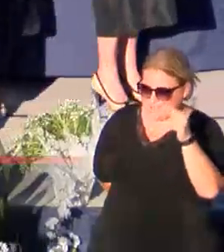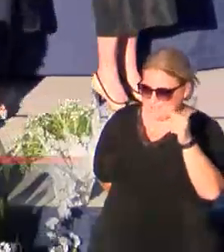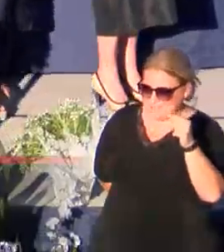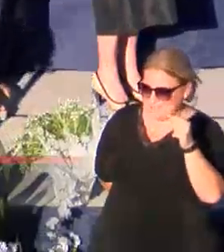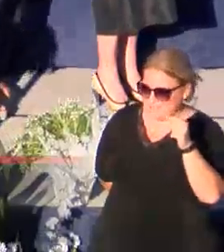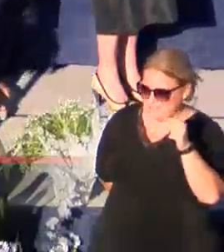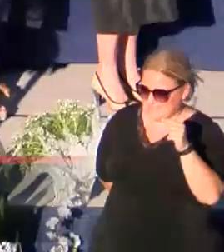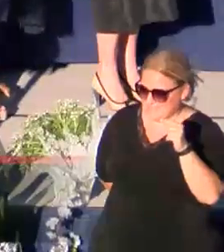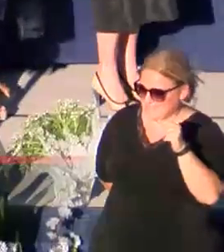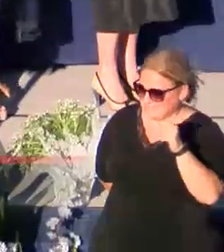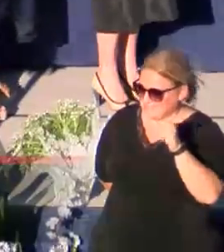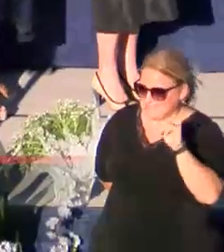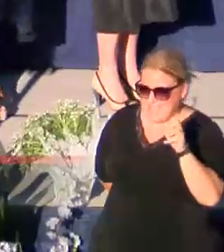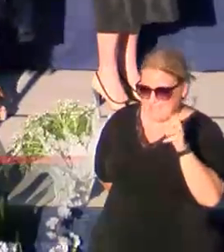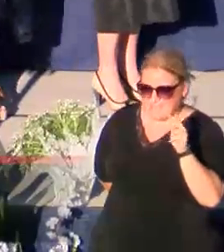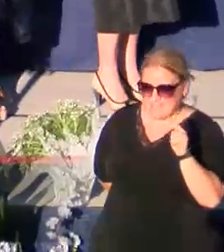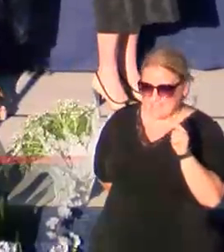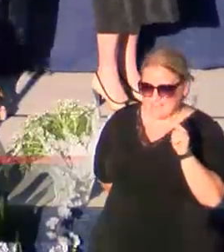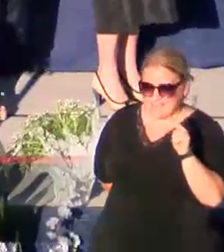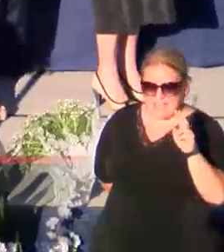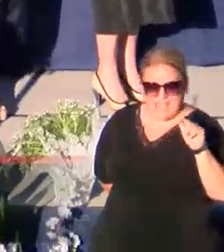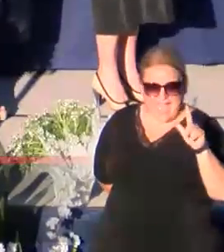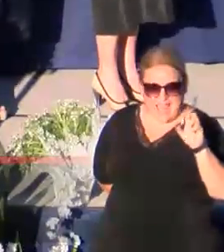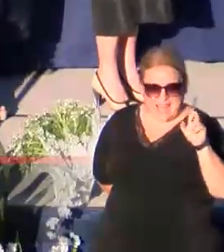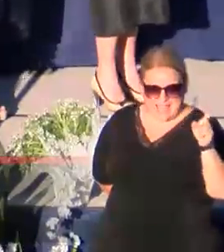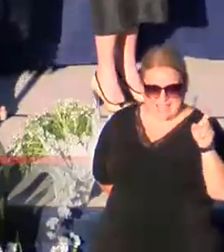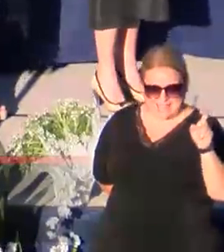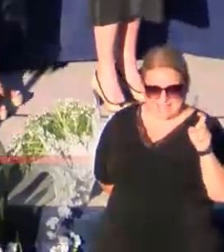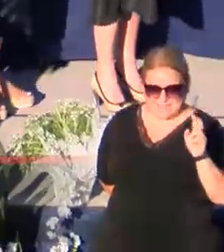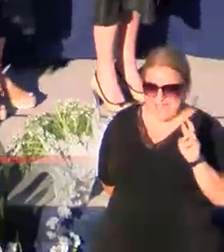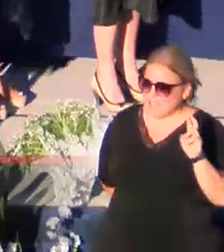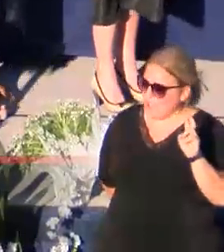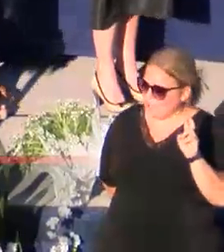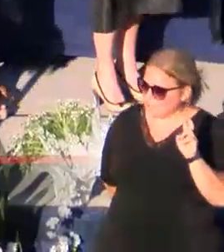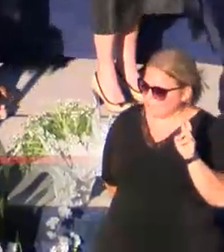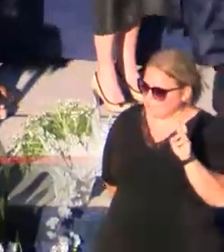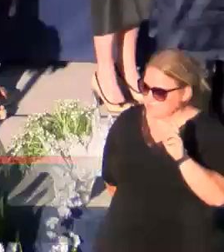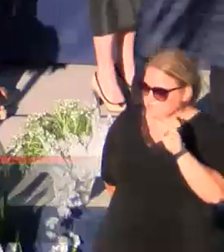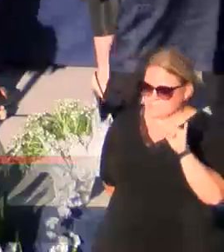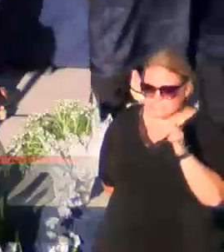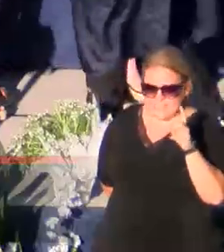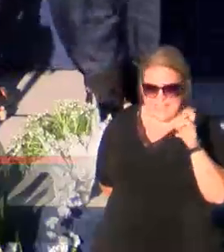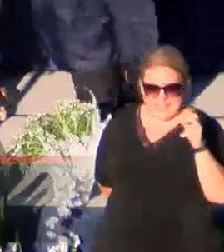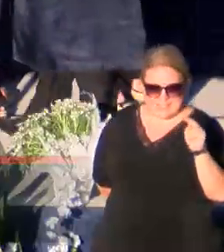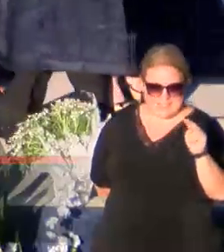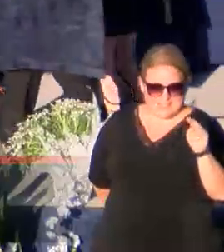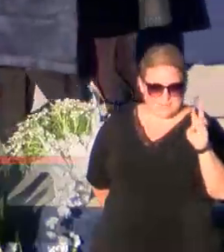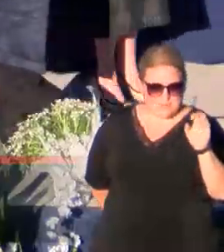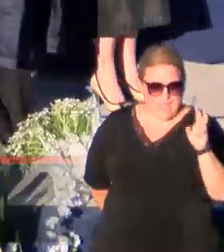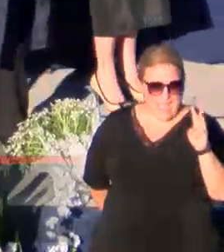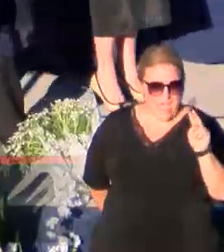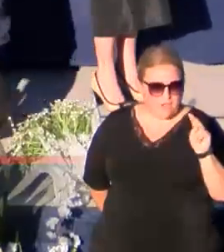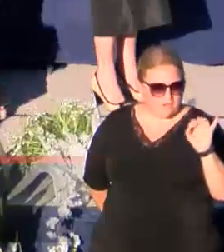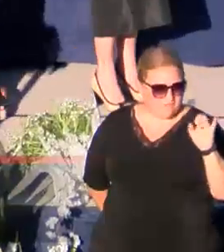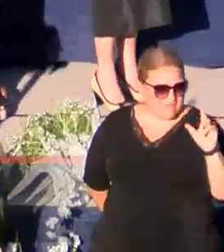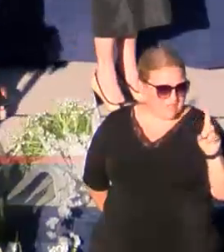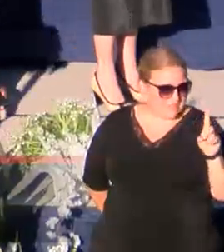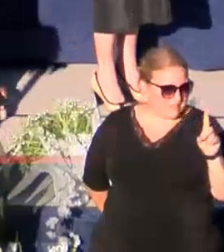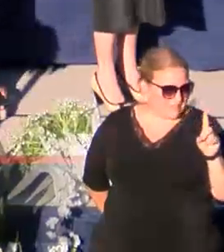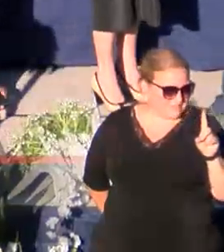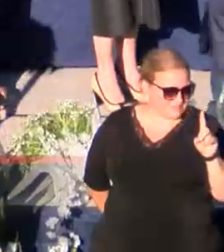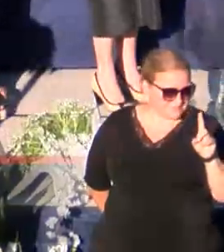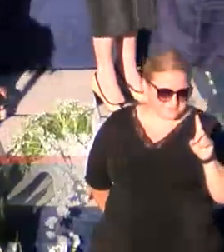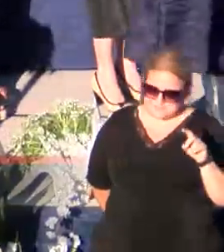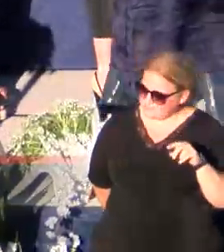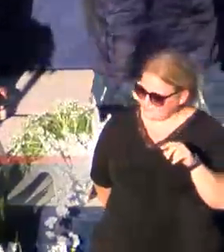Kevin Salas. Alex Rangel. Jaden Brownfield. Brandon